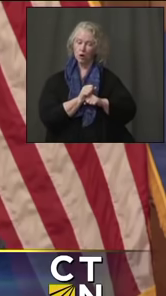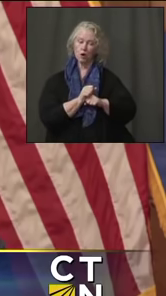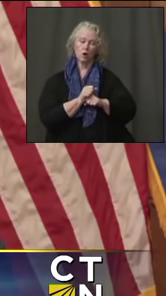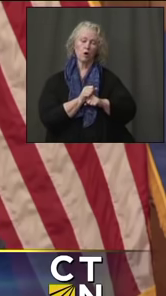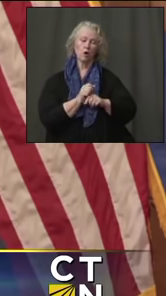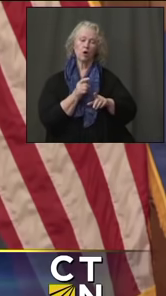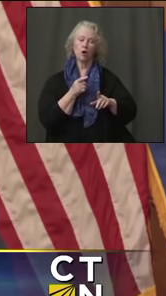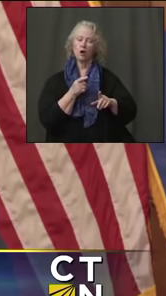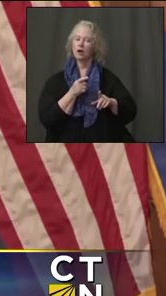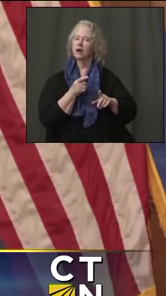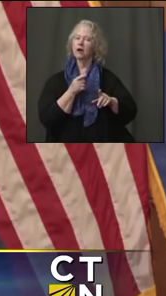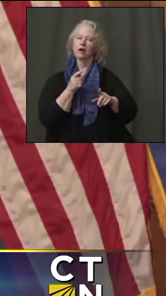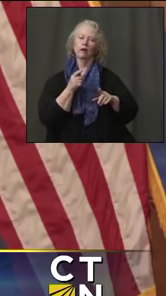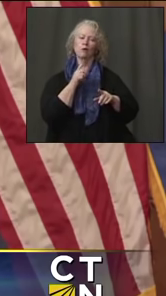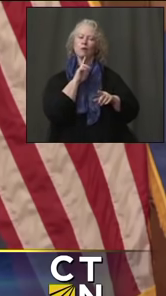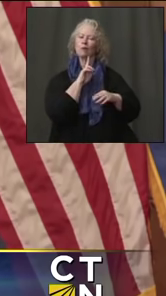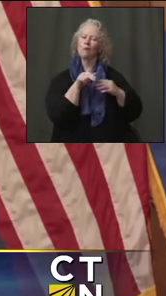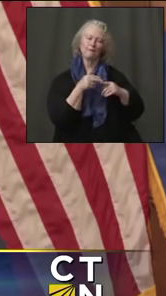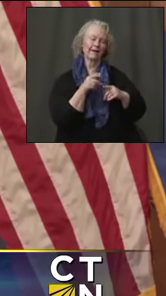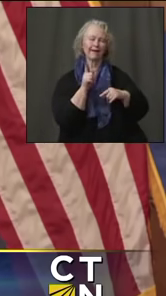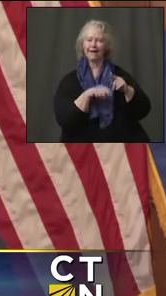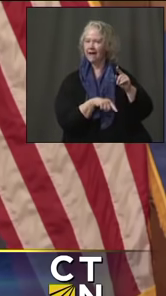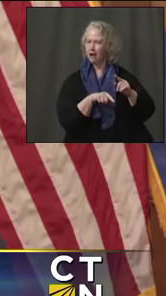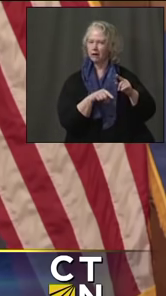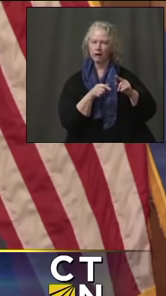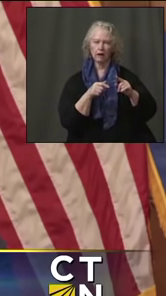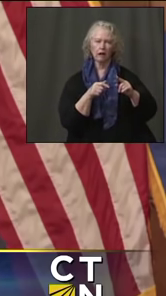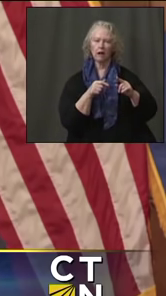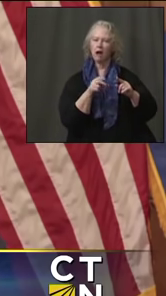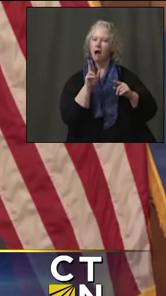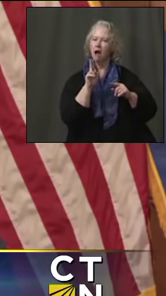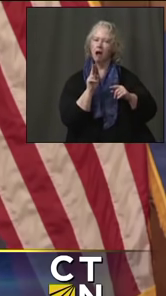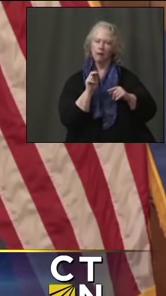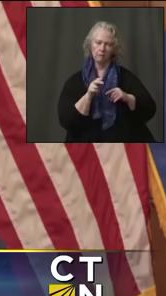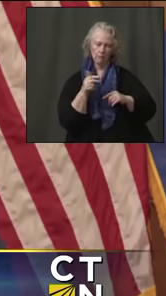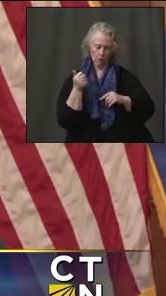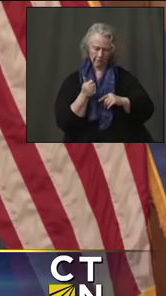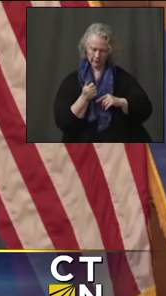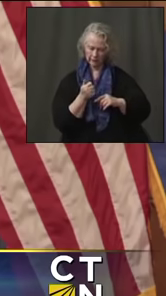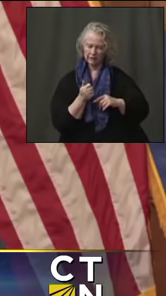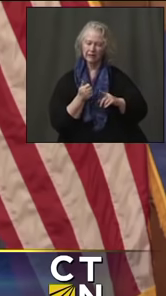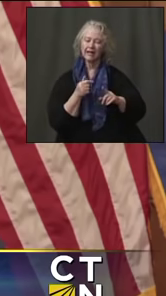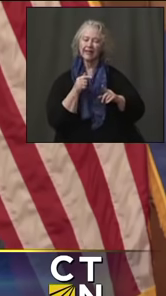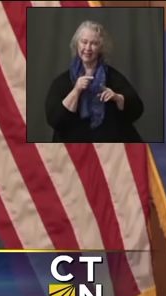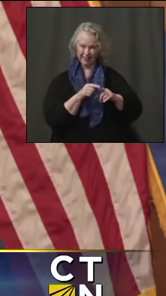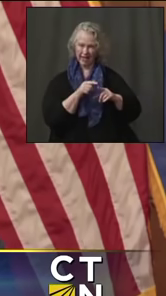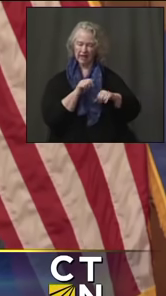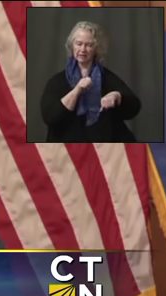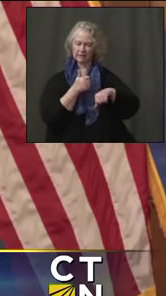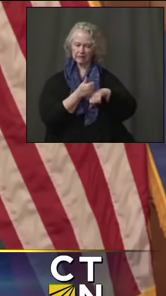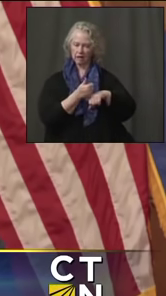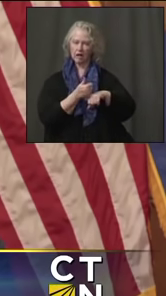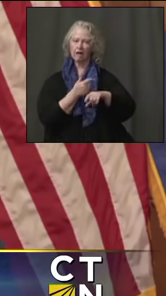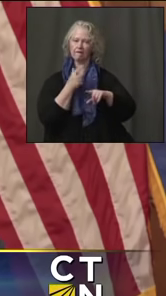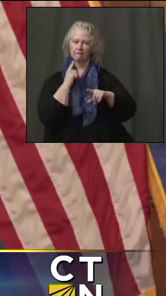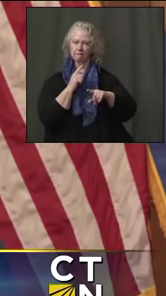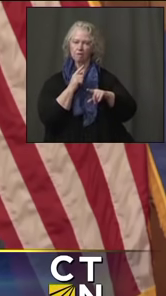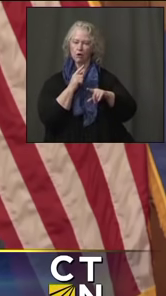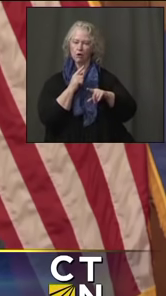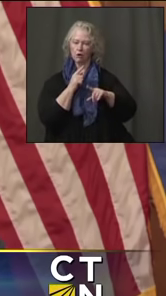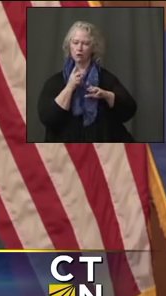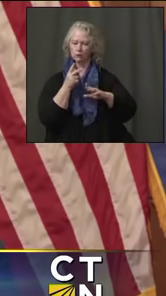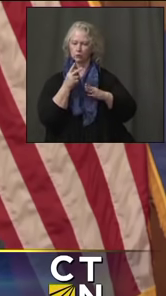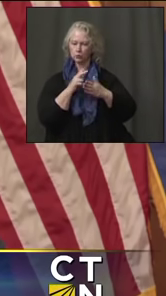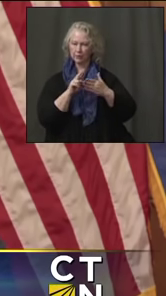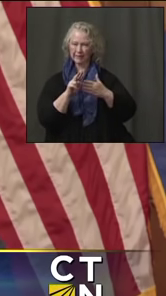available to go through the UI system, that date was the date that's been set for about 2 weeks and much prior